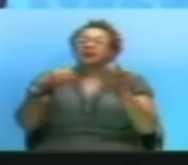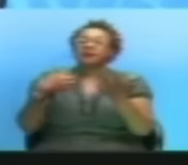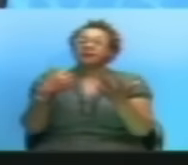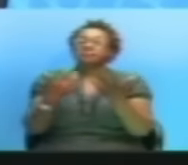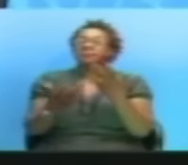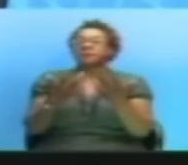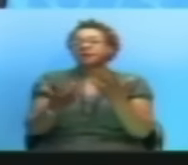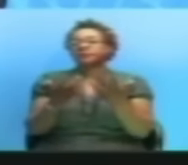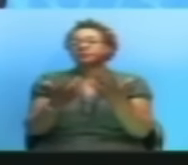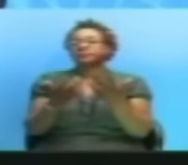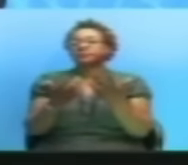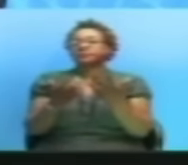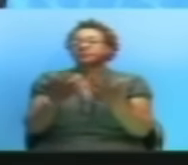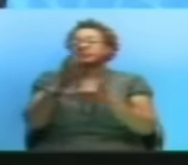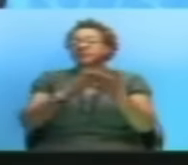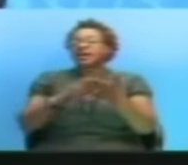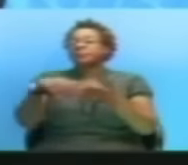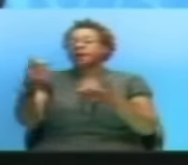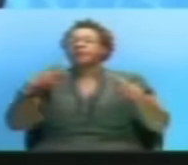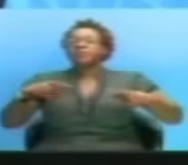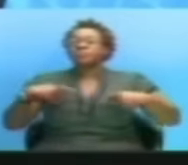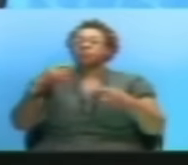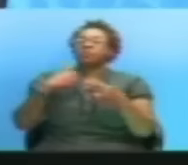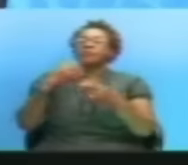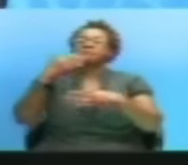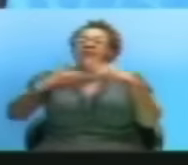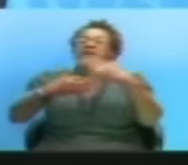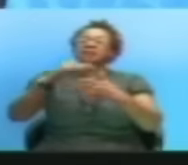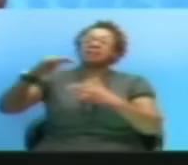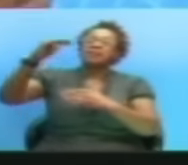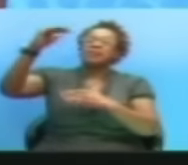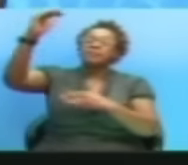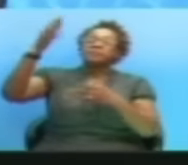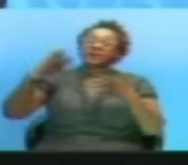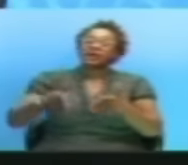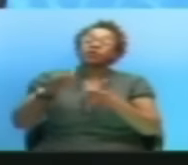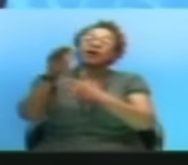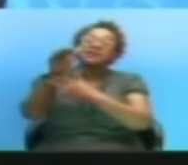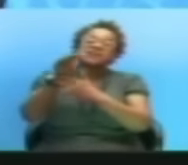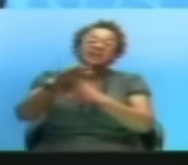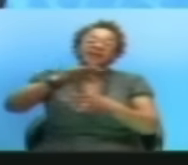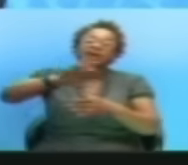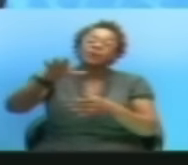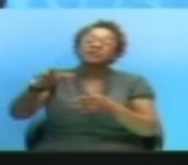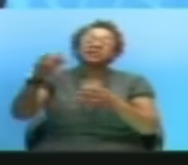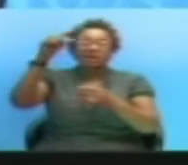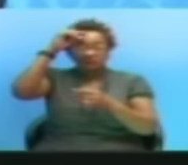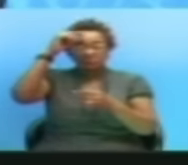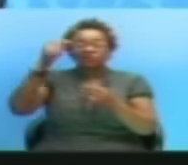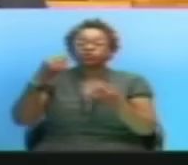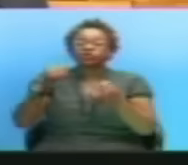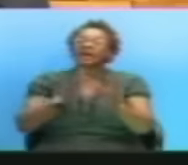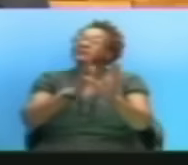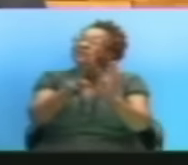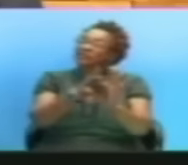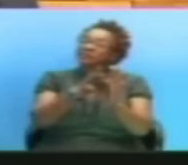per se, but at least some of the other residents, by having high rises, and now you're asking the county government to intervene into something that you have created. What